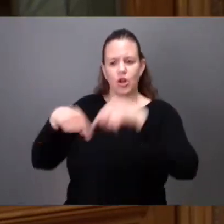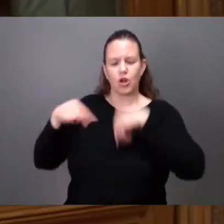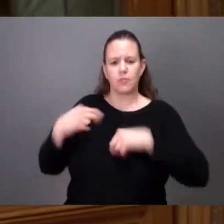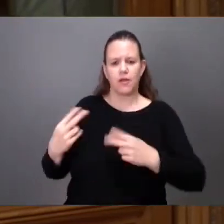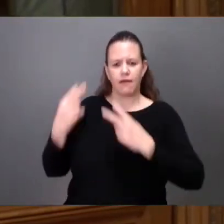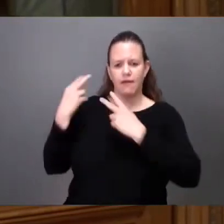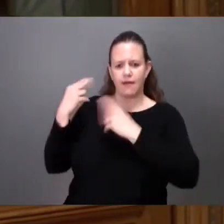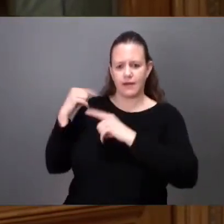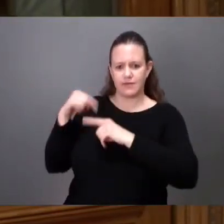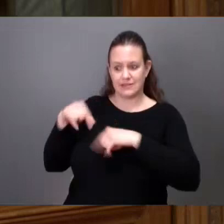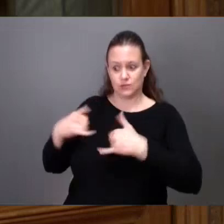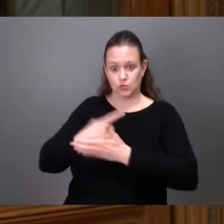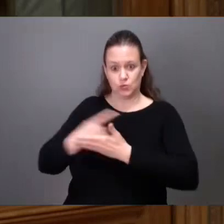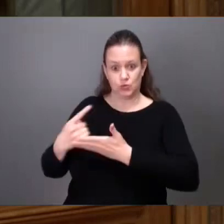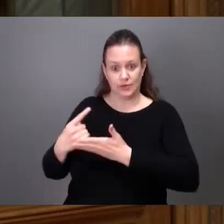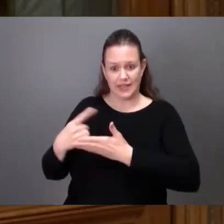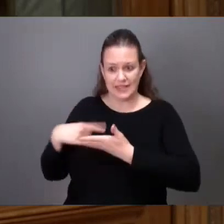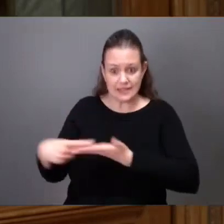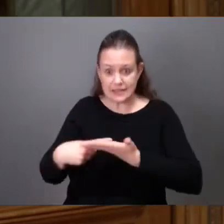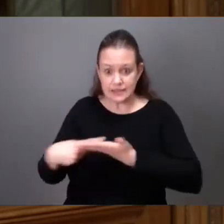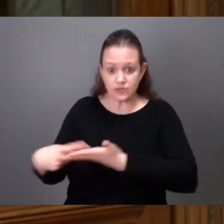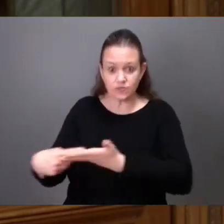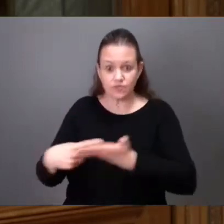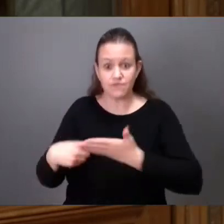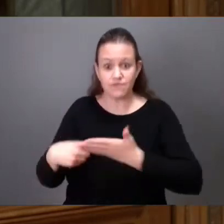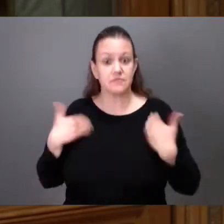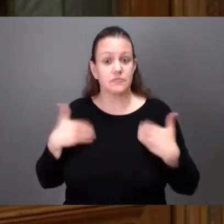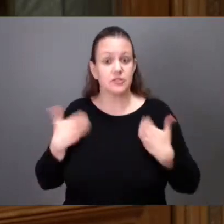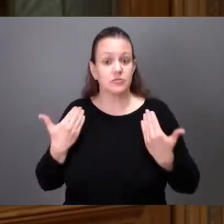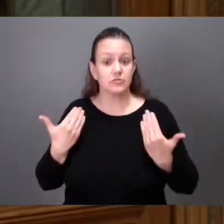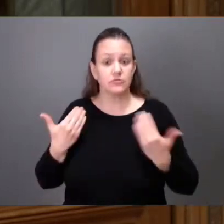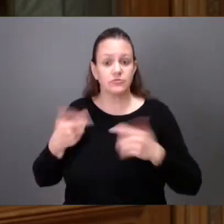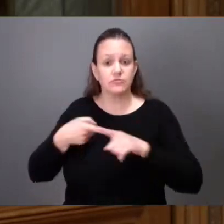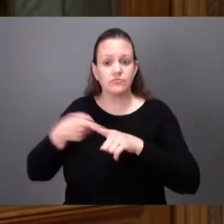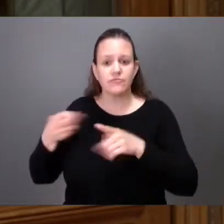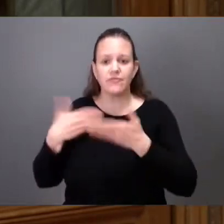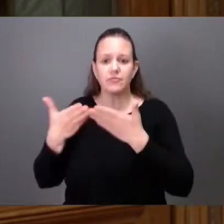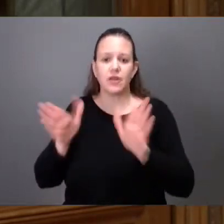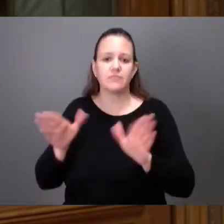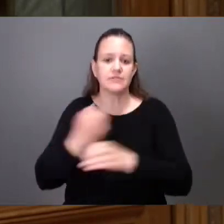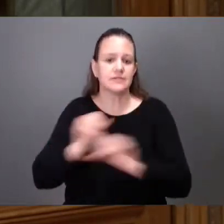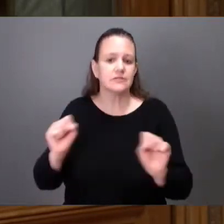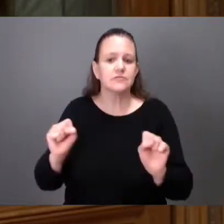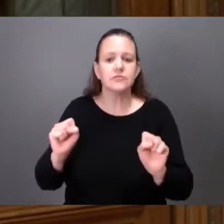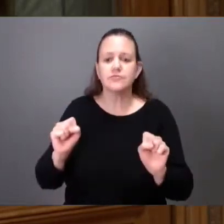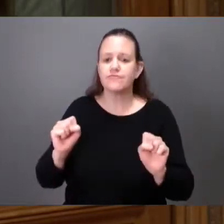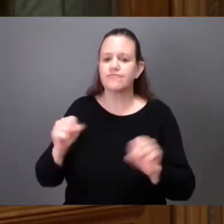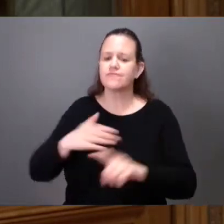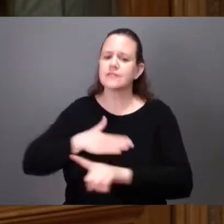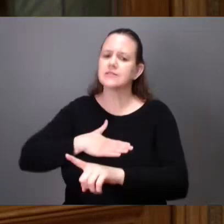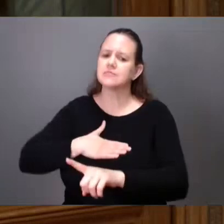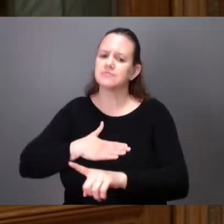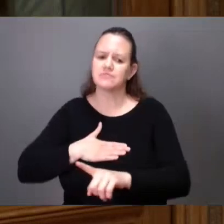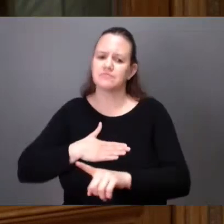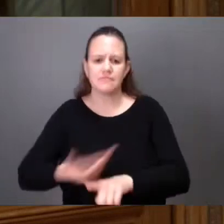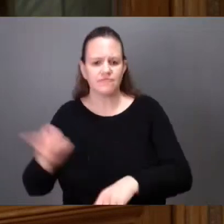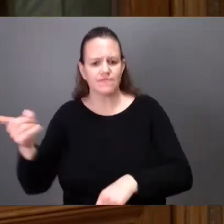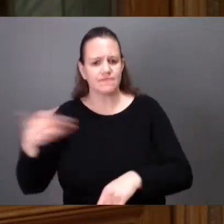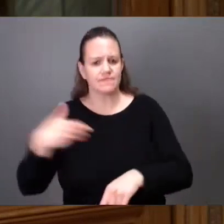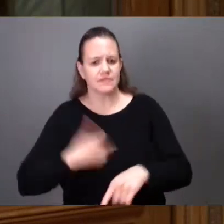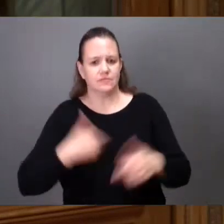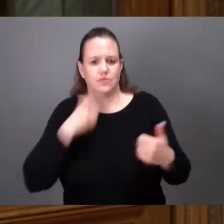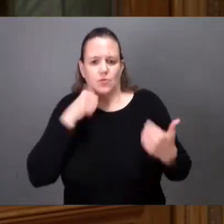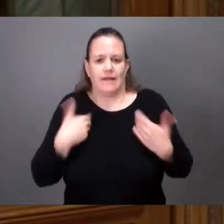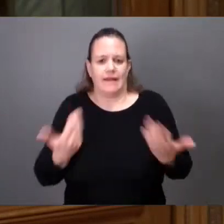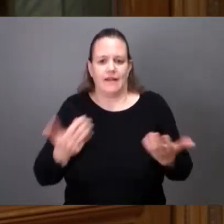doesn't have the same powers over people with these unlimited appointments as the Minister of Environment does. So I am shaking my head for